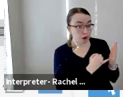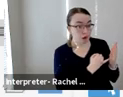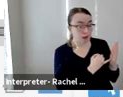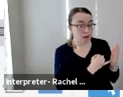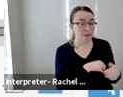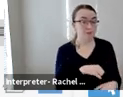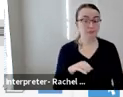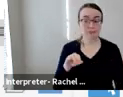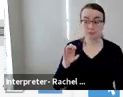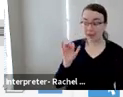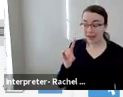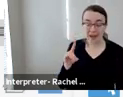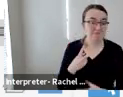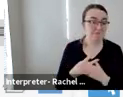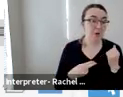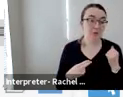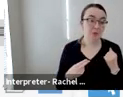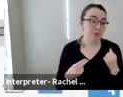it's CAD.